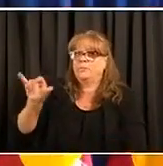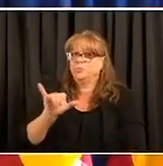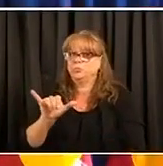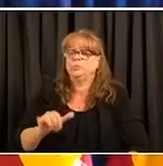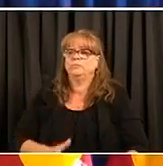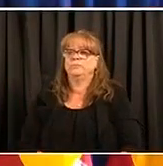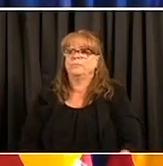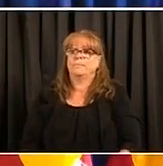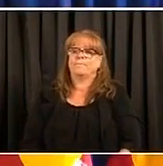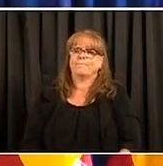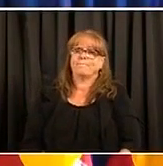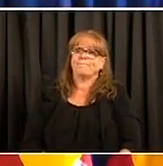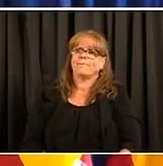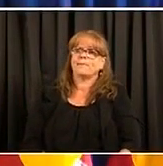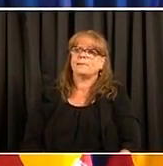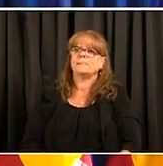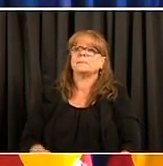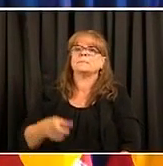Telephone?